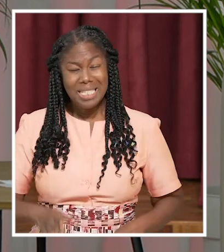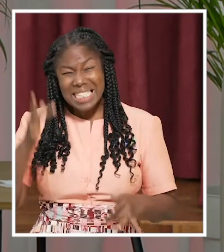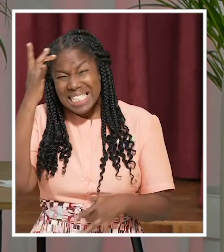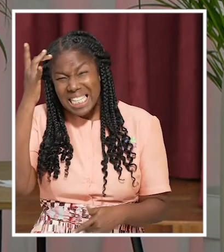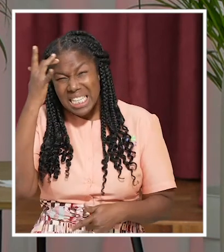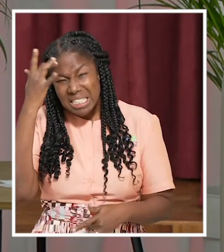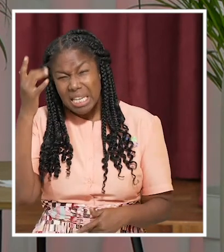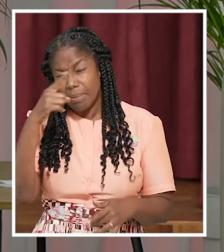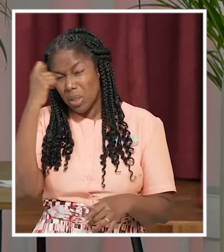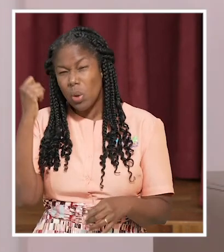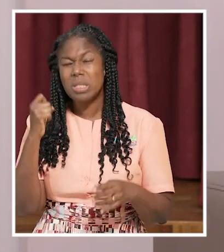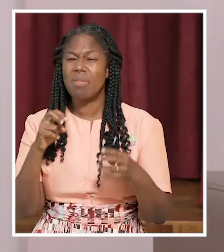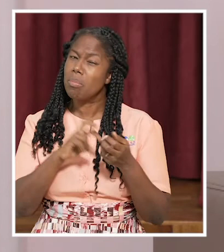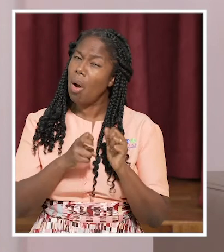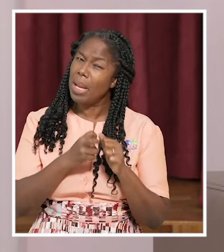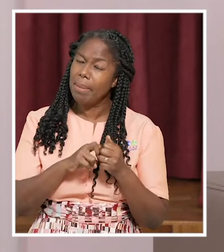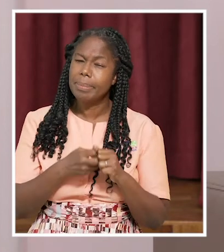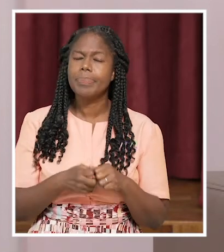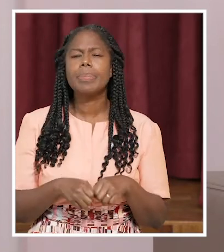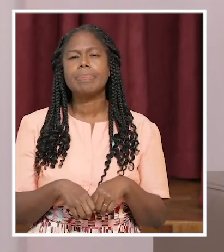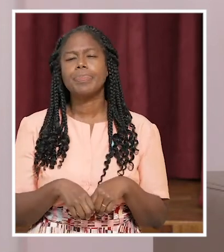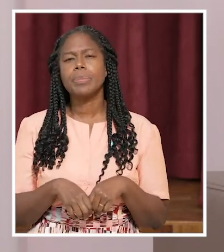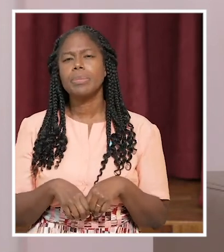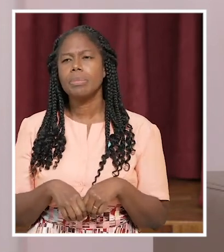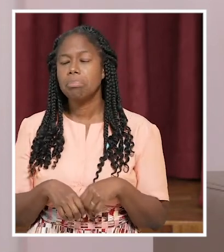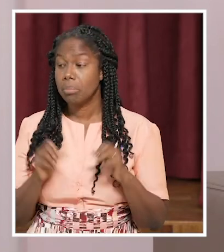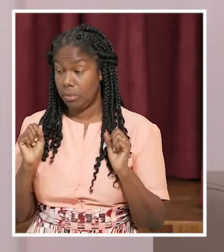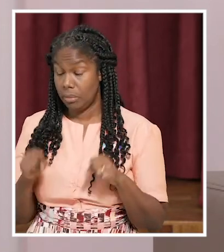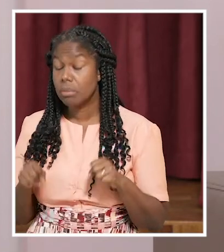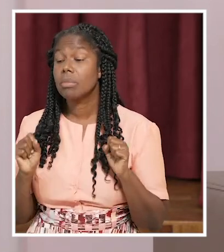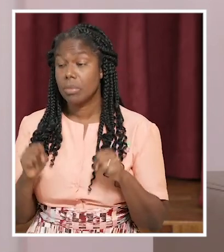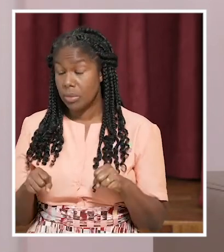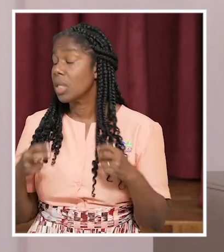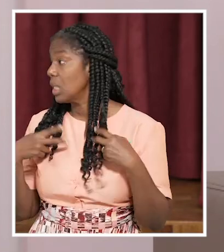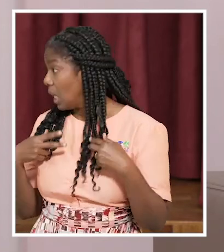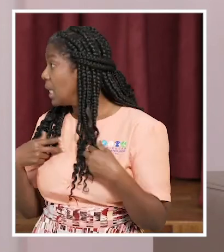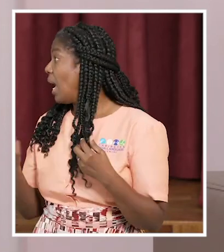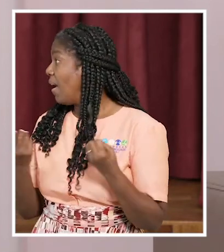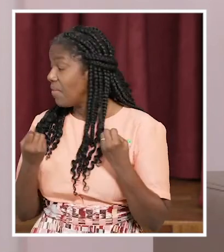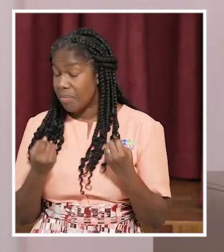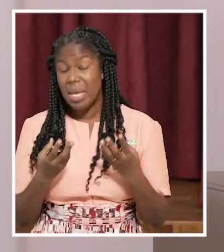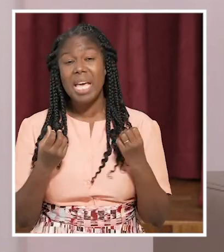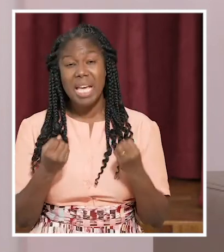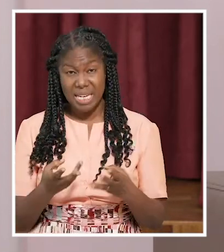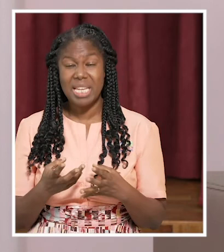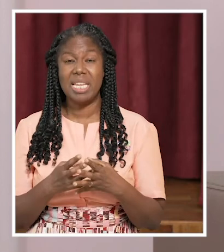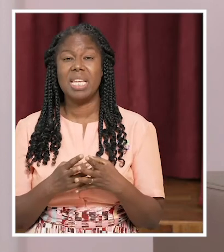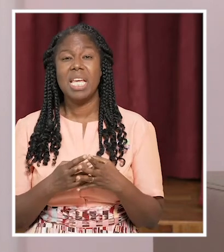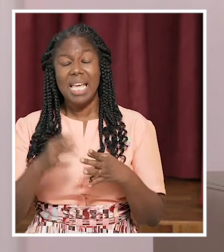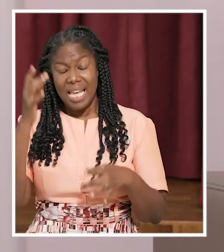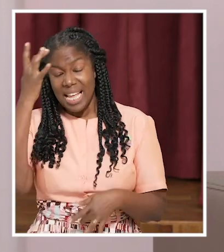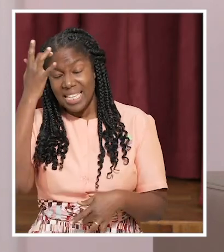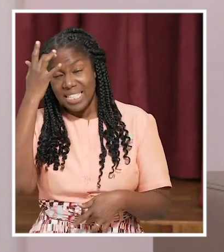in the mind? Yes, there are quite a few medical illnesses that can be either triggered by stress